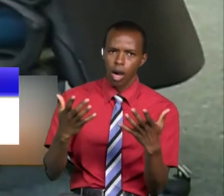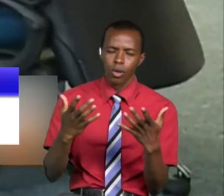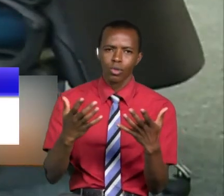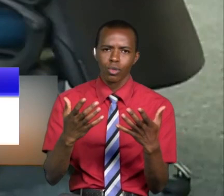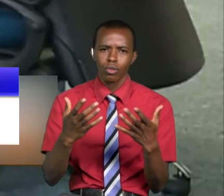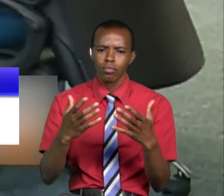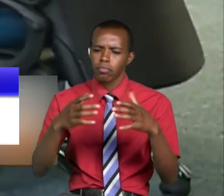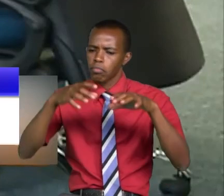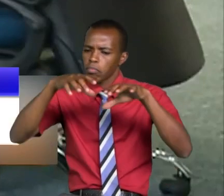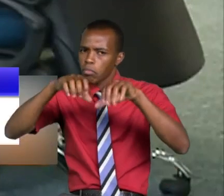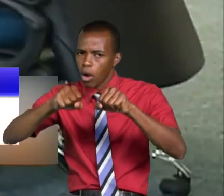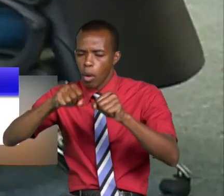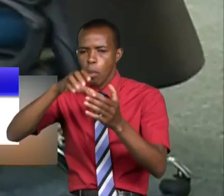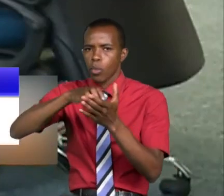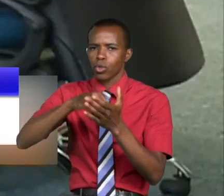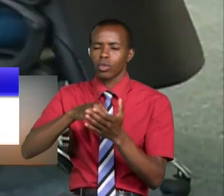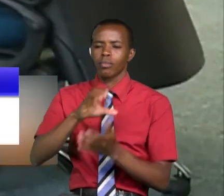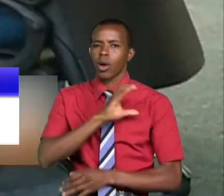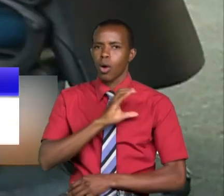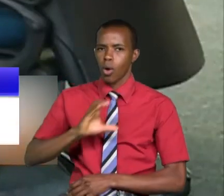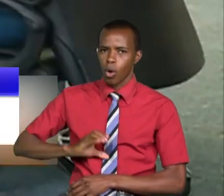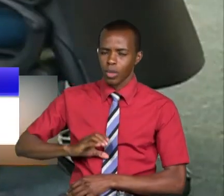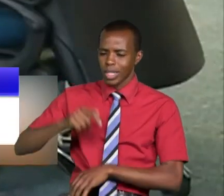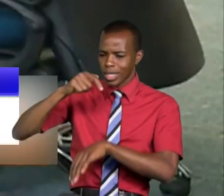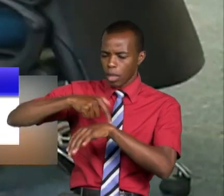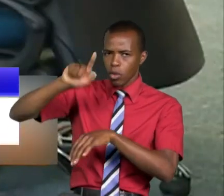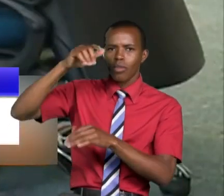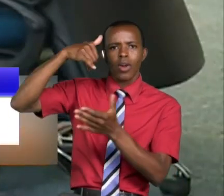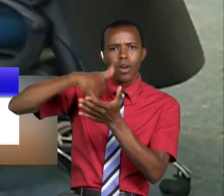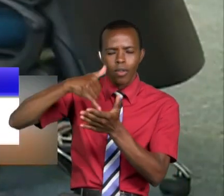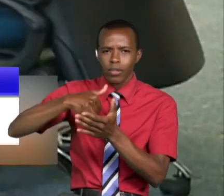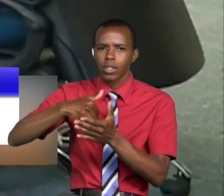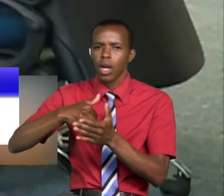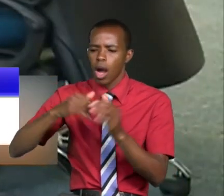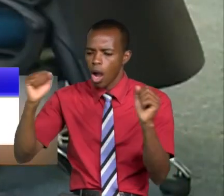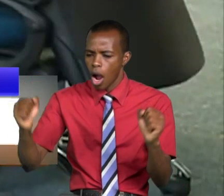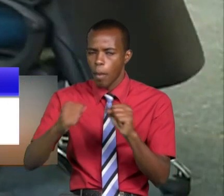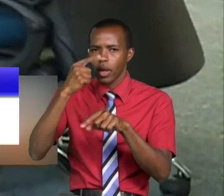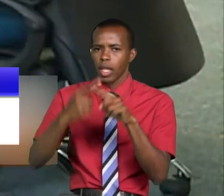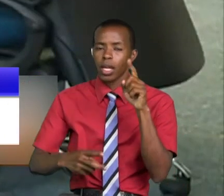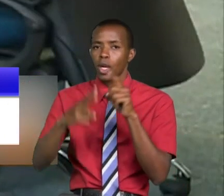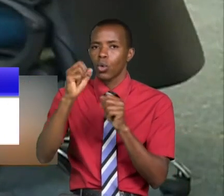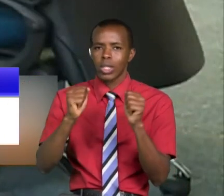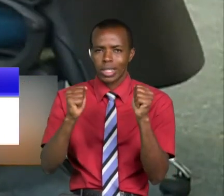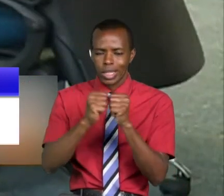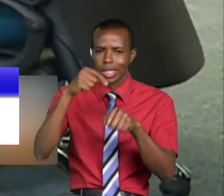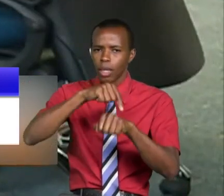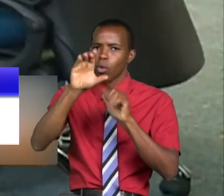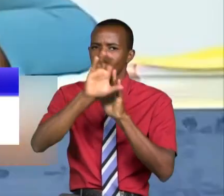up the position of IEBC commissioner after a scandal she is accused of committing in 2010 during the